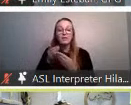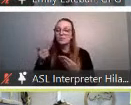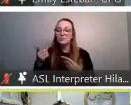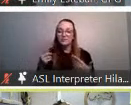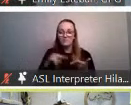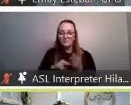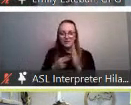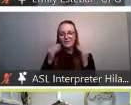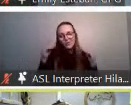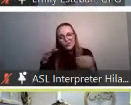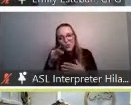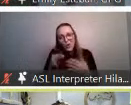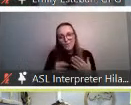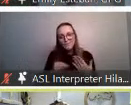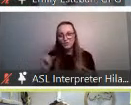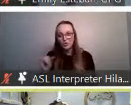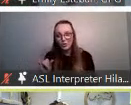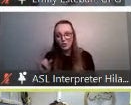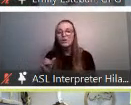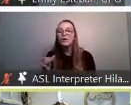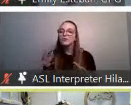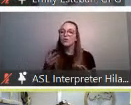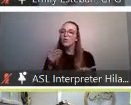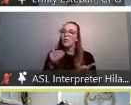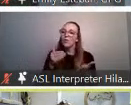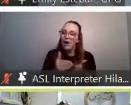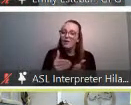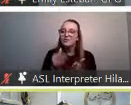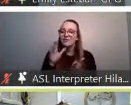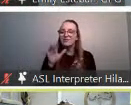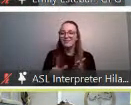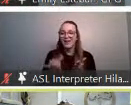And so many times that is kind of the option of,